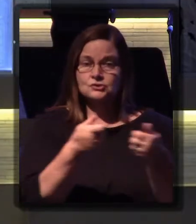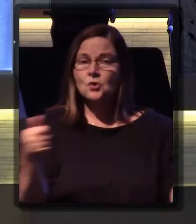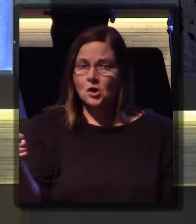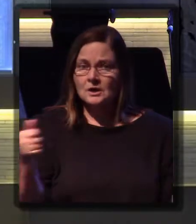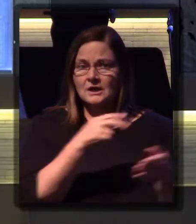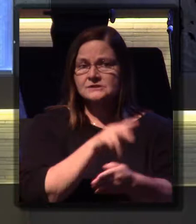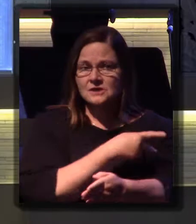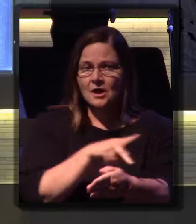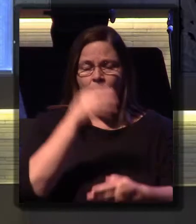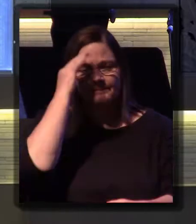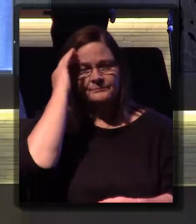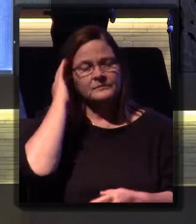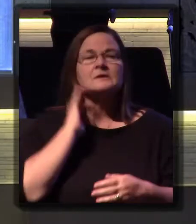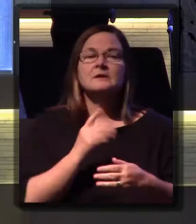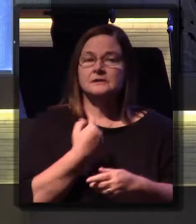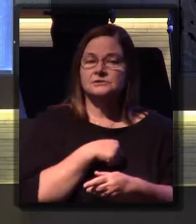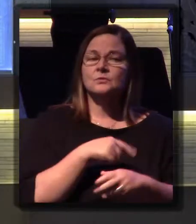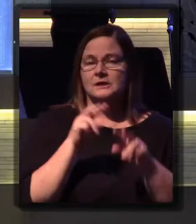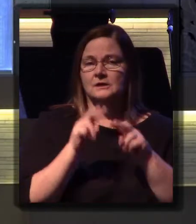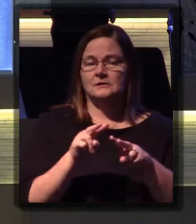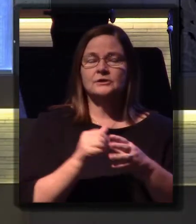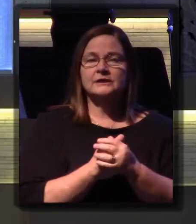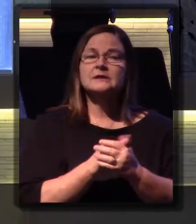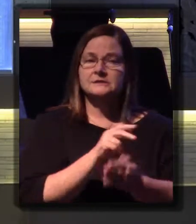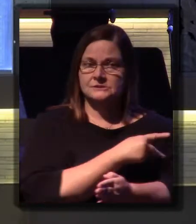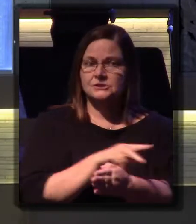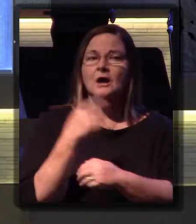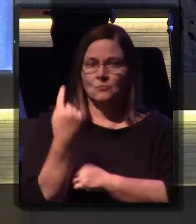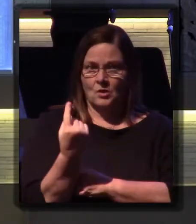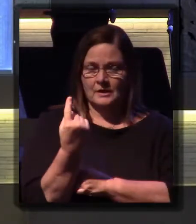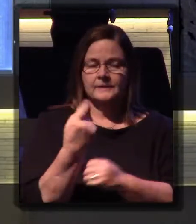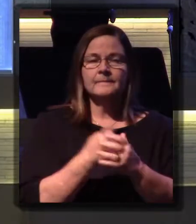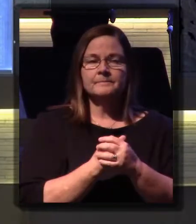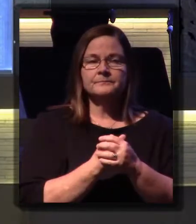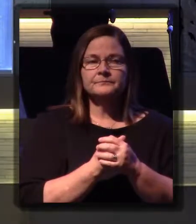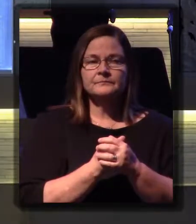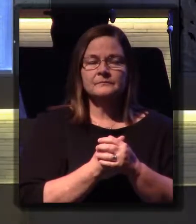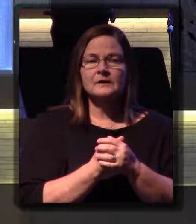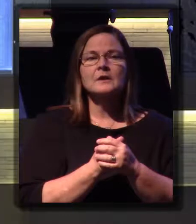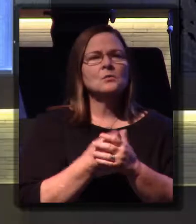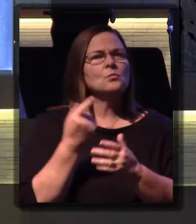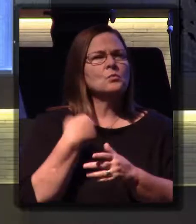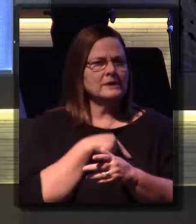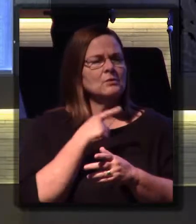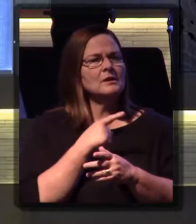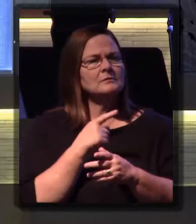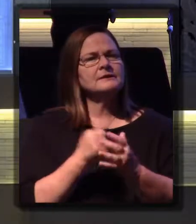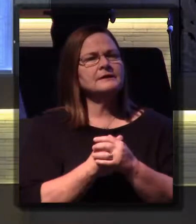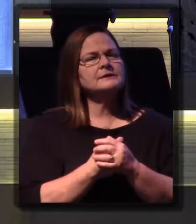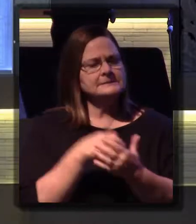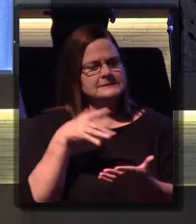Psalm 1, which has been called a Torah psalm. And so as we would look at Psalm 1 for a moment